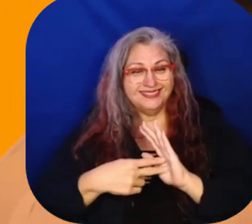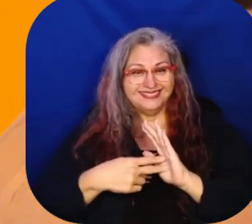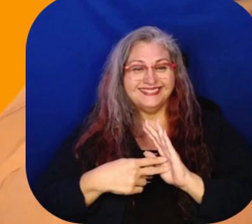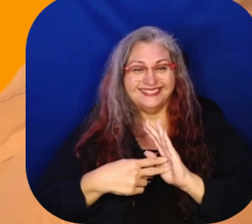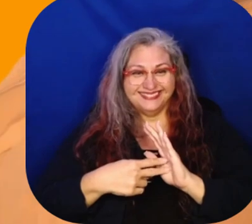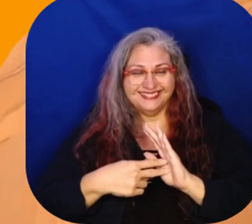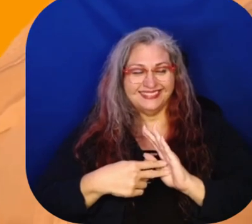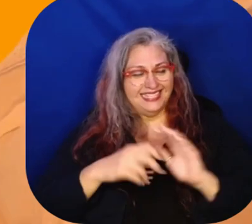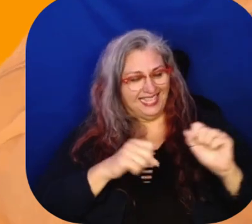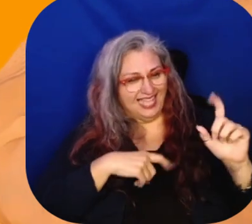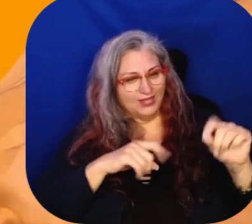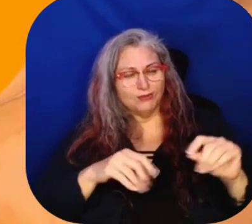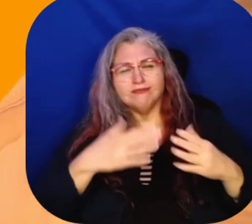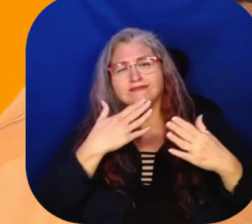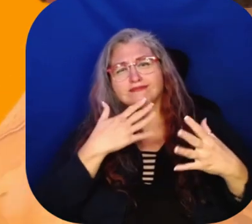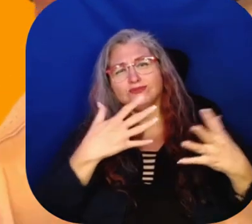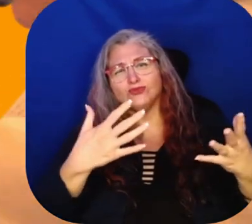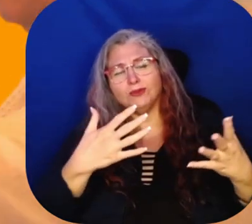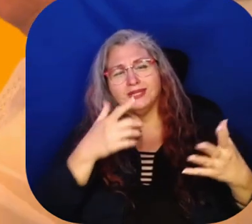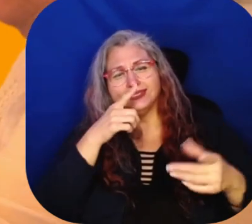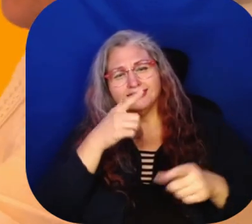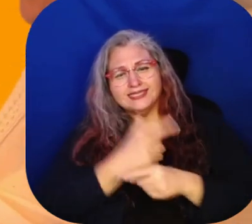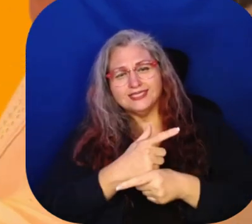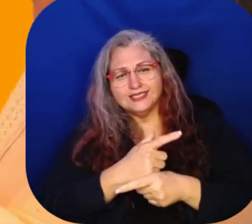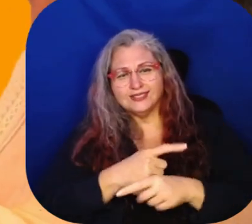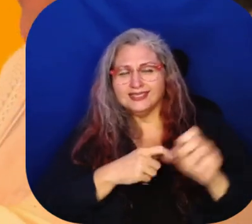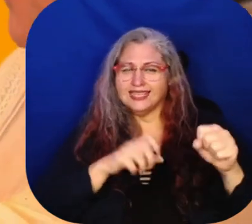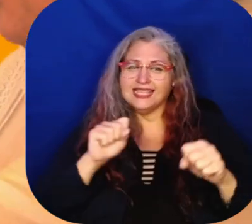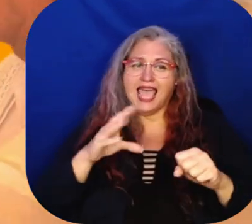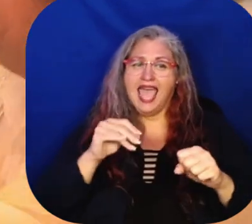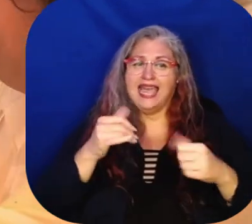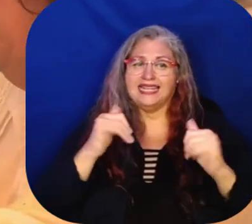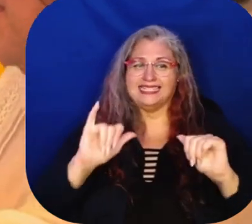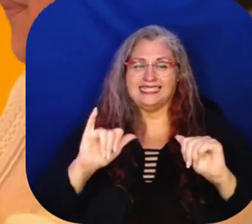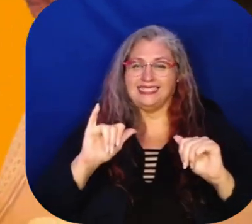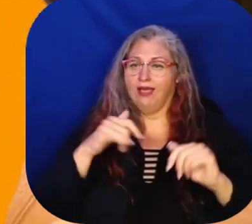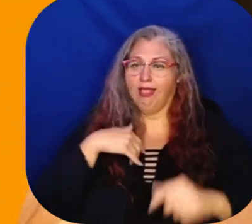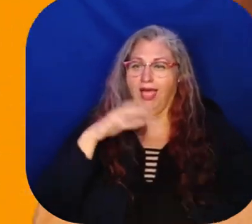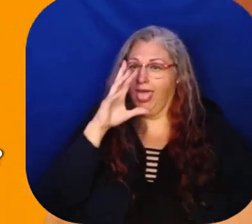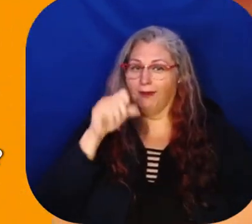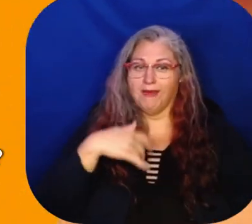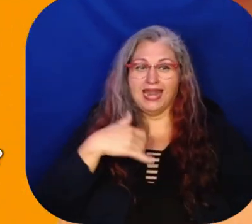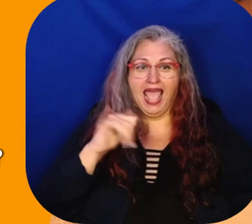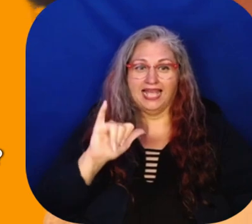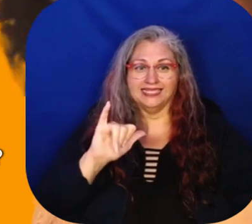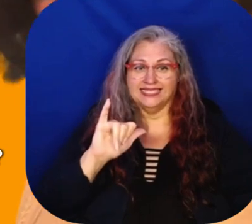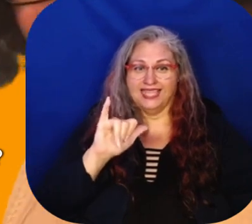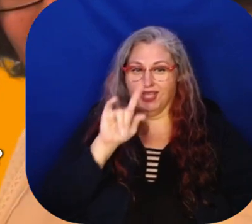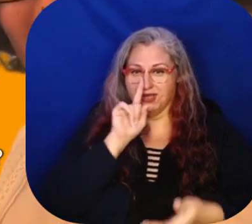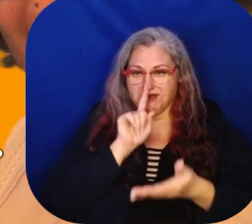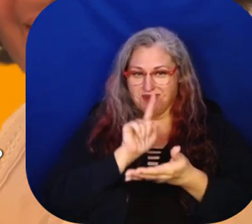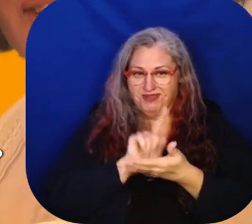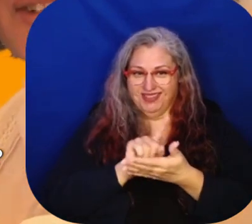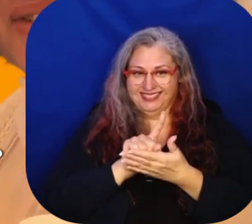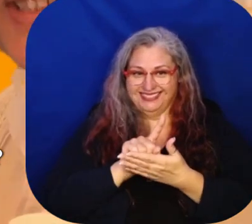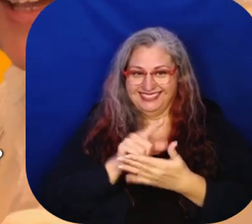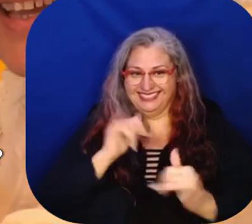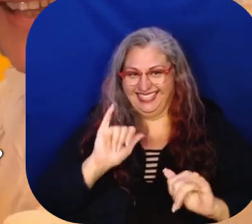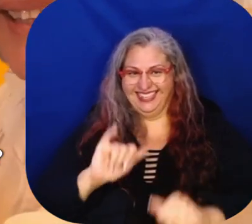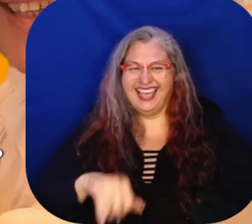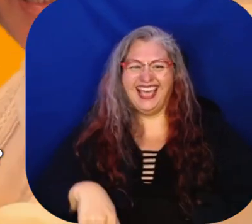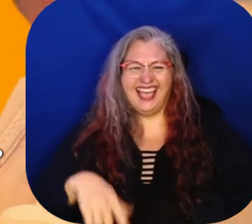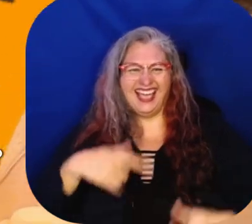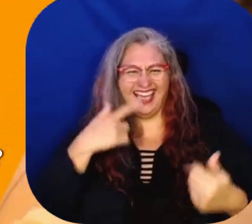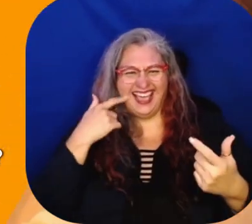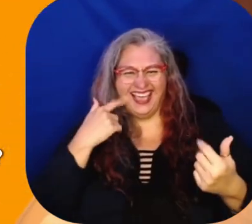Thank you so much, sister. Yeah, and it still mesmerizes me, and I still crush. I still crush. You